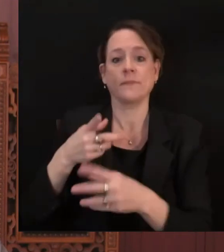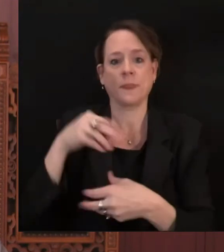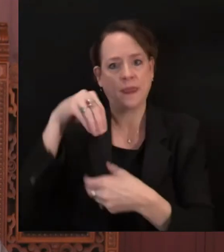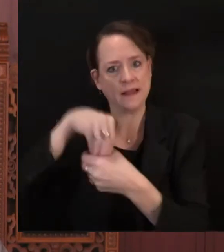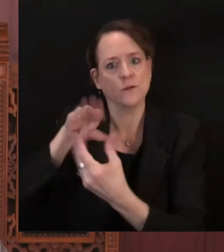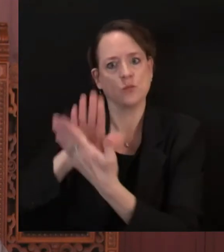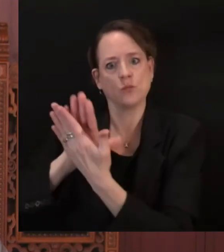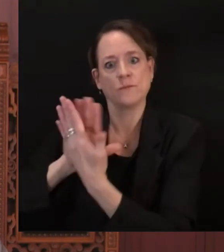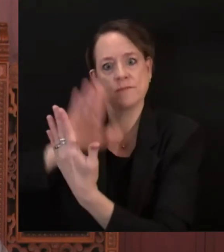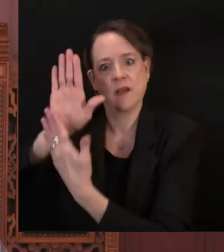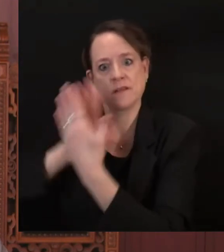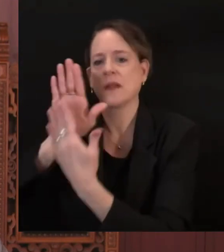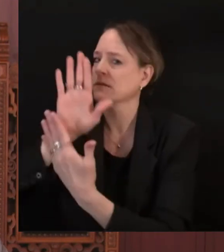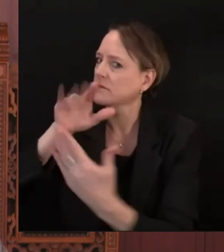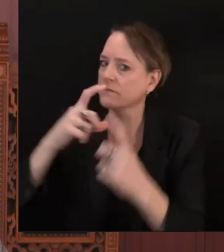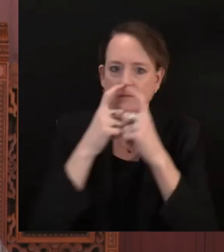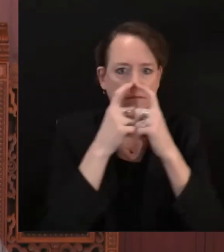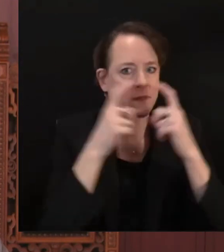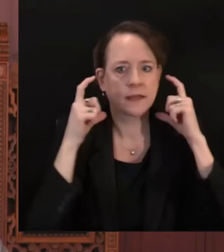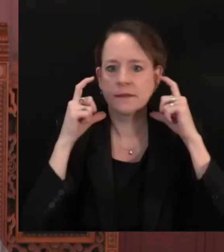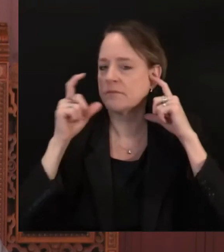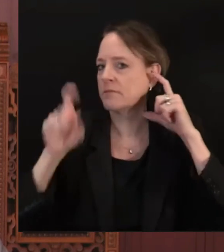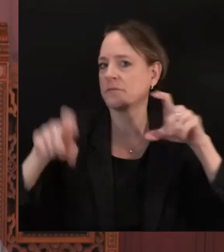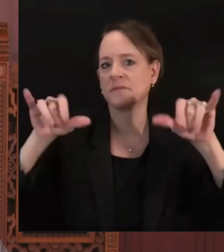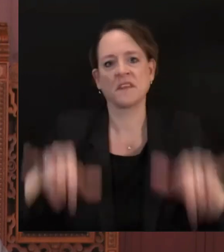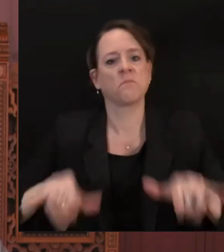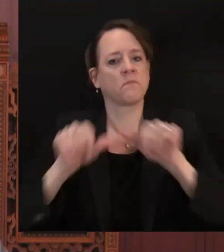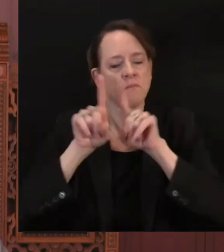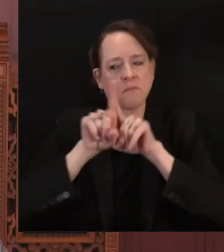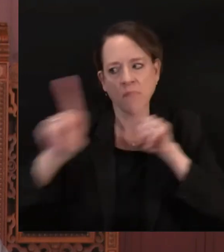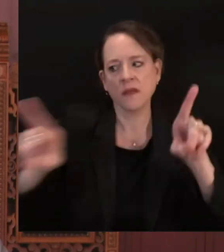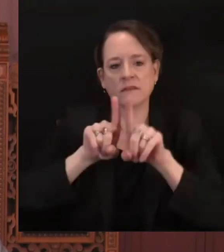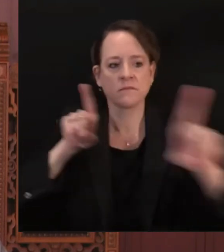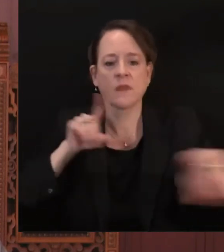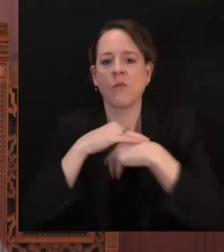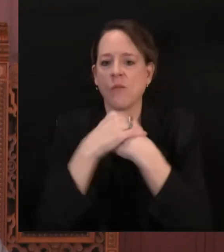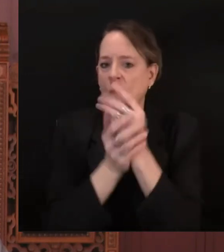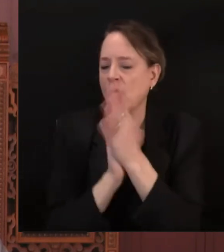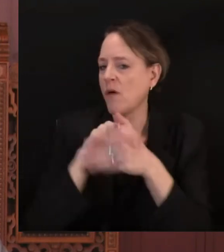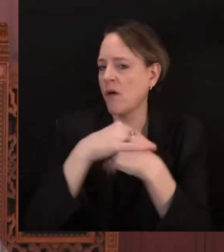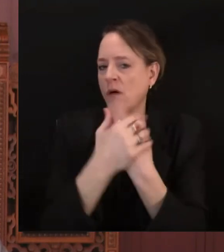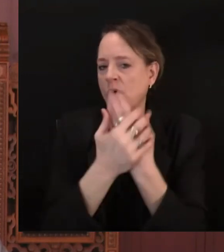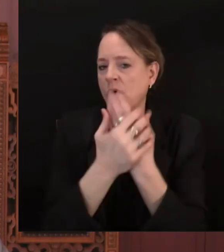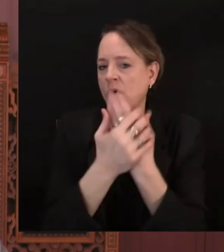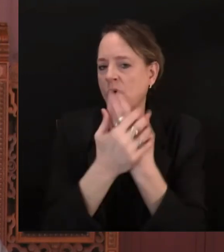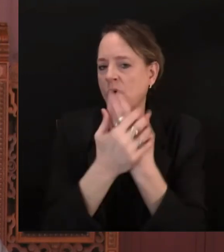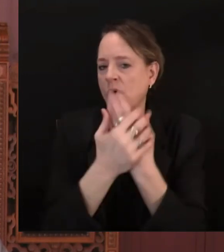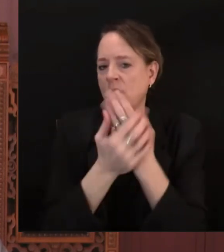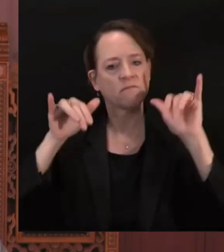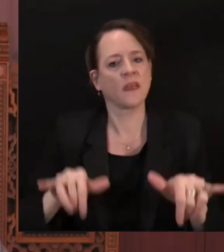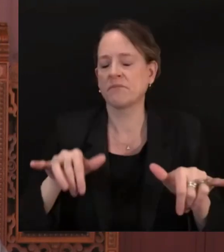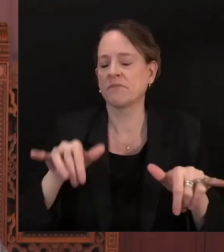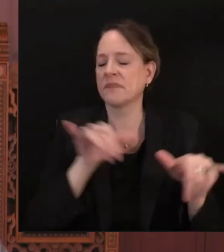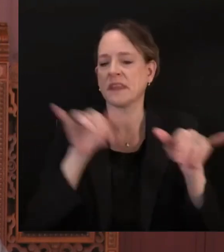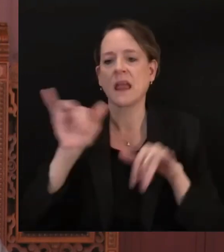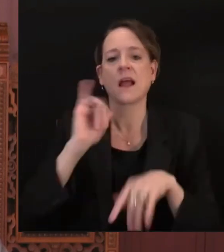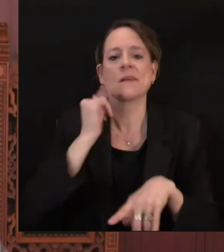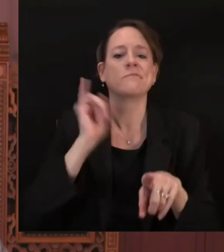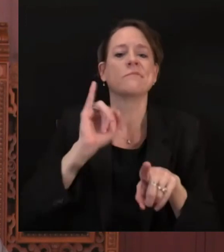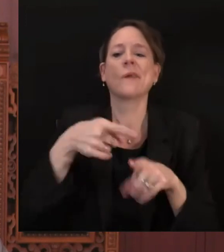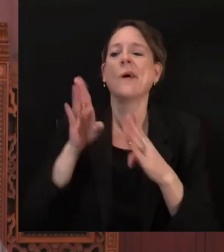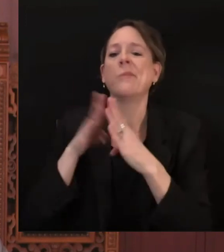of good hygiene, lots of washing your hands. And we have seen success. Obviously, there are times